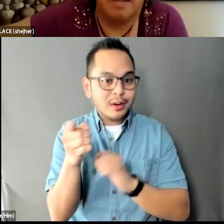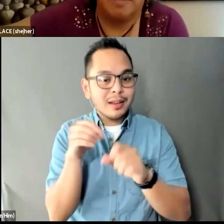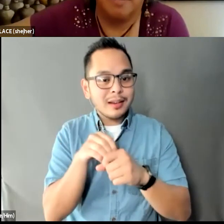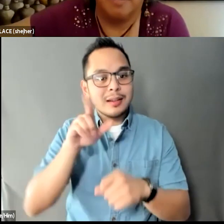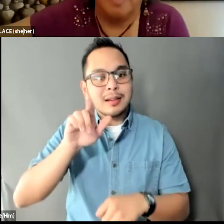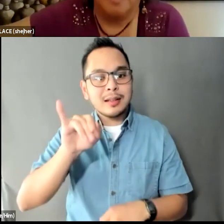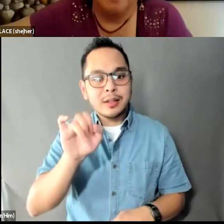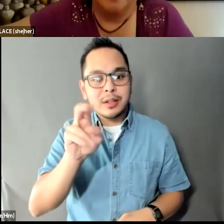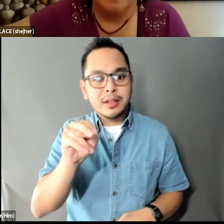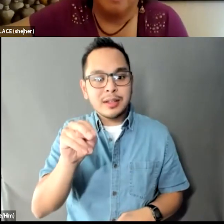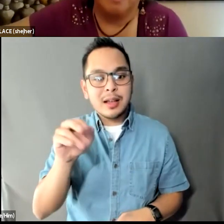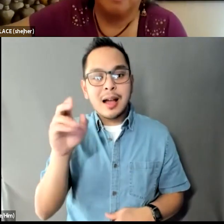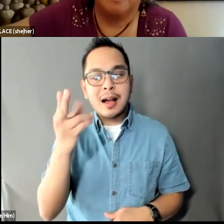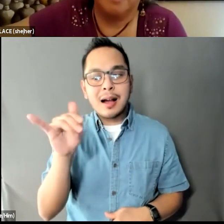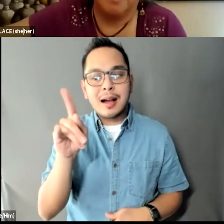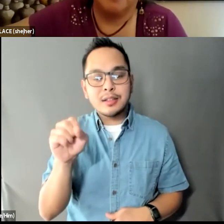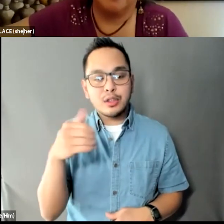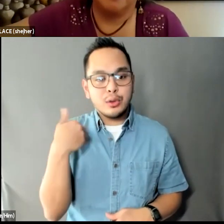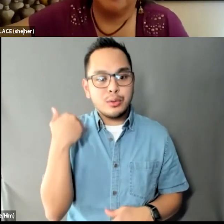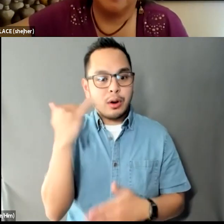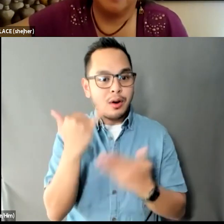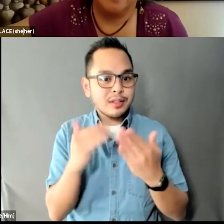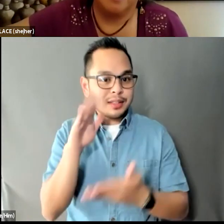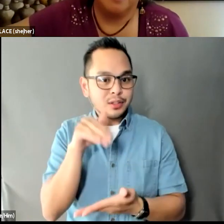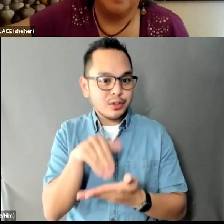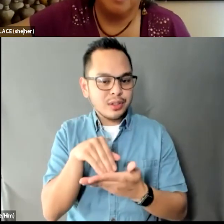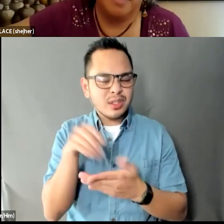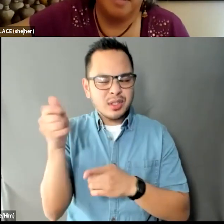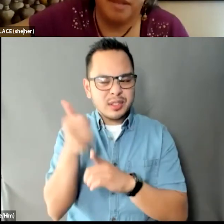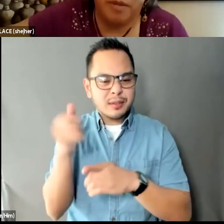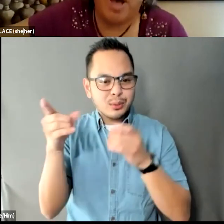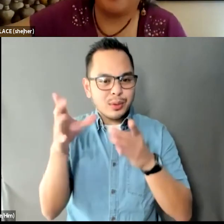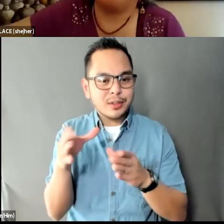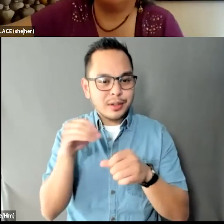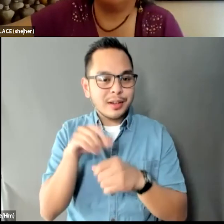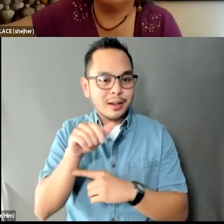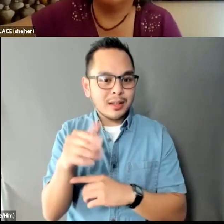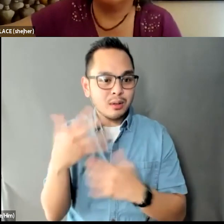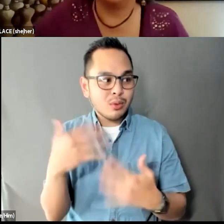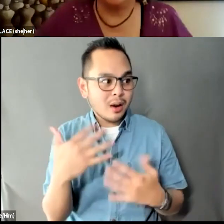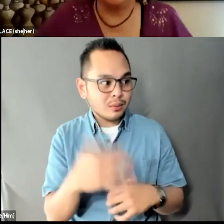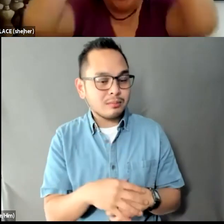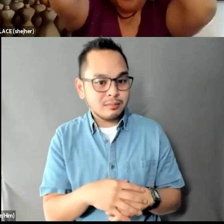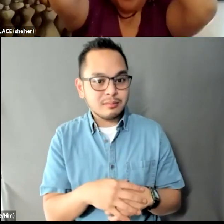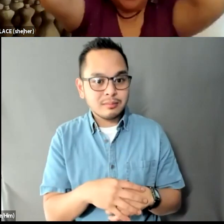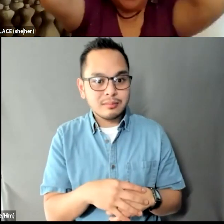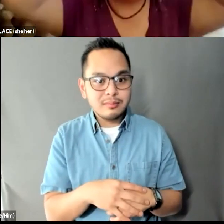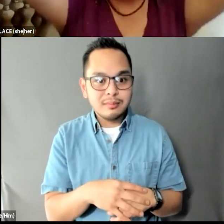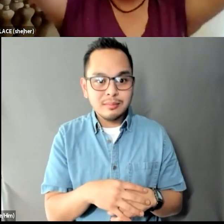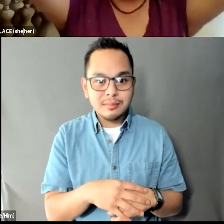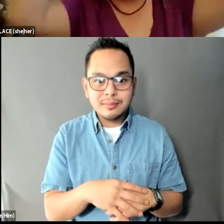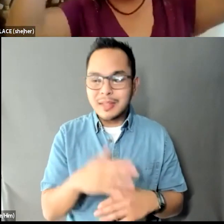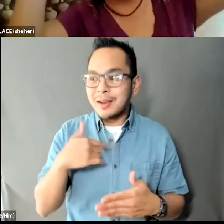Heights Youth Arts Center, where she's the director for the City of LA's Department of Cultural Affairs. Wow. This